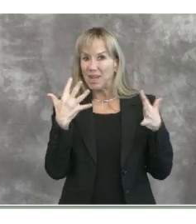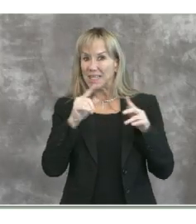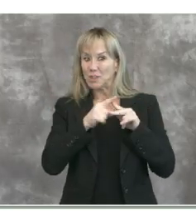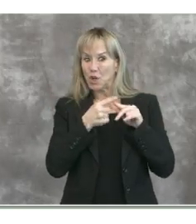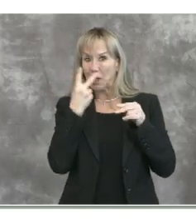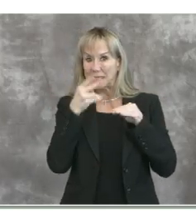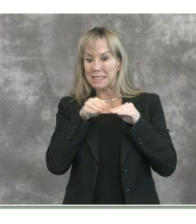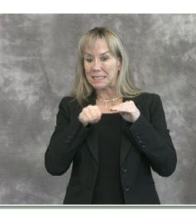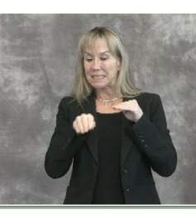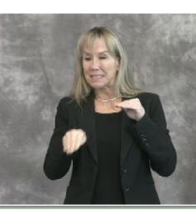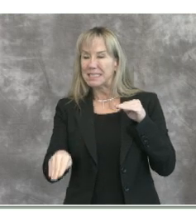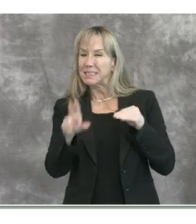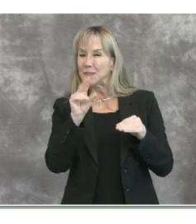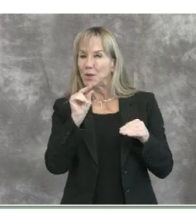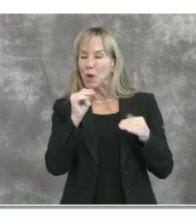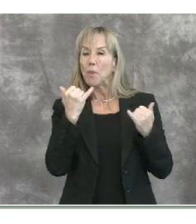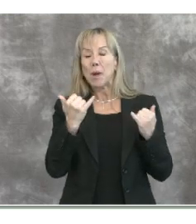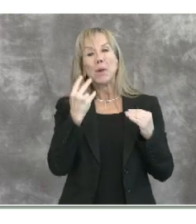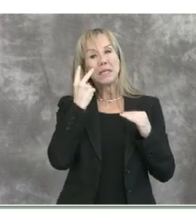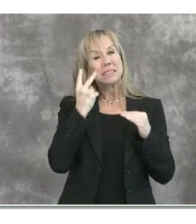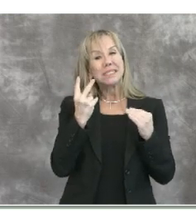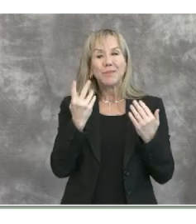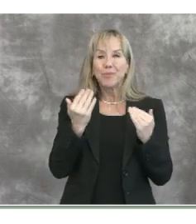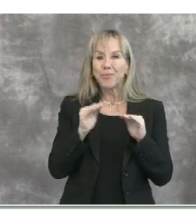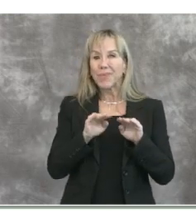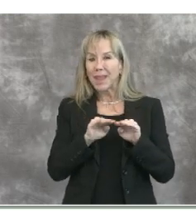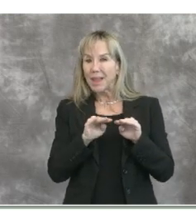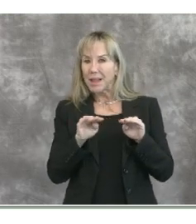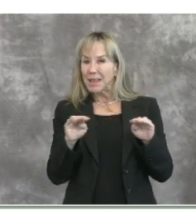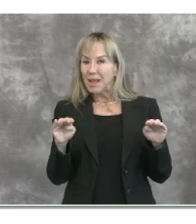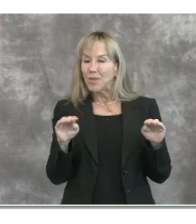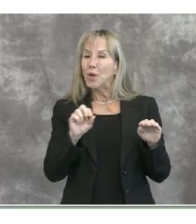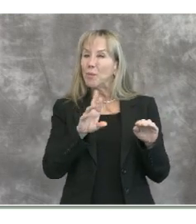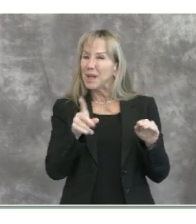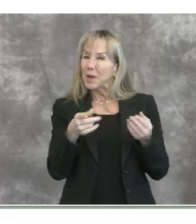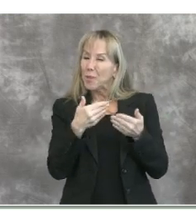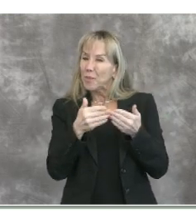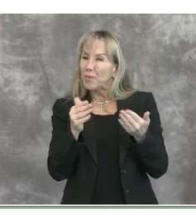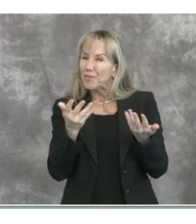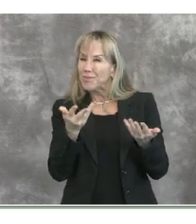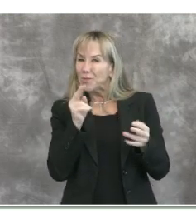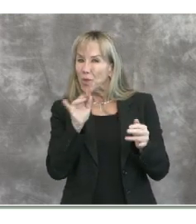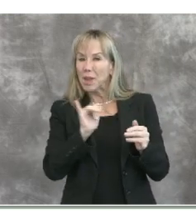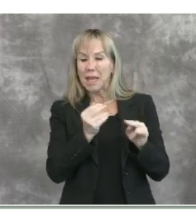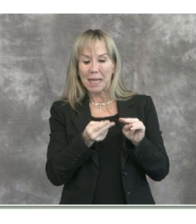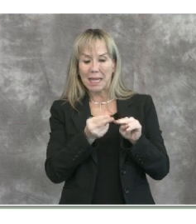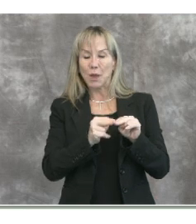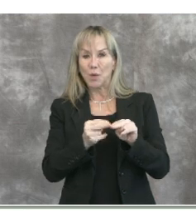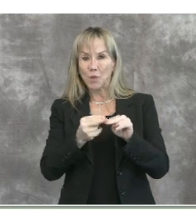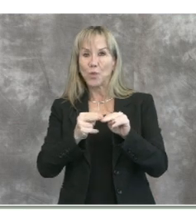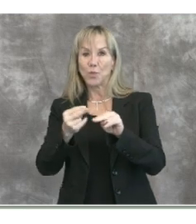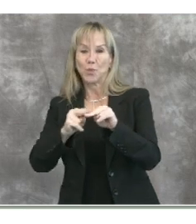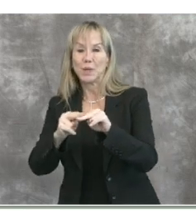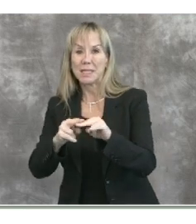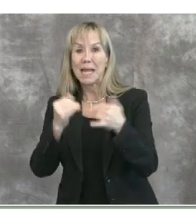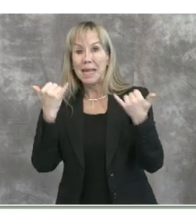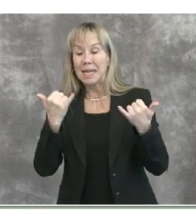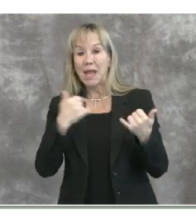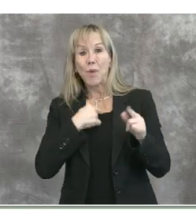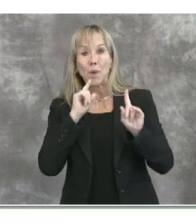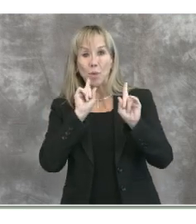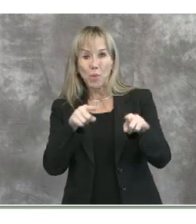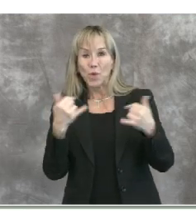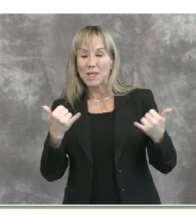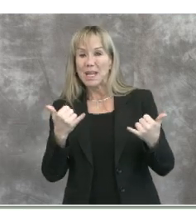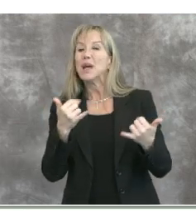trend. If anything, it is leveled, but it is most likely increasing. And with the cases that were reported today,